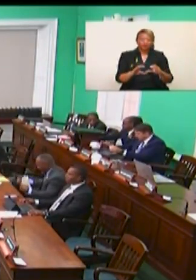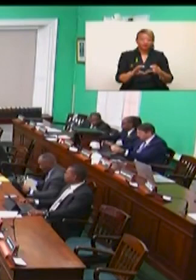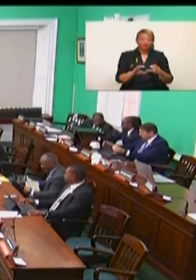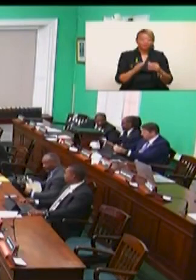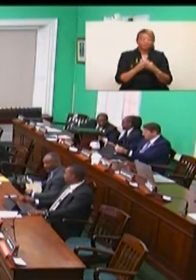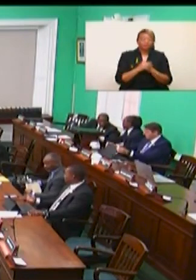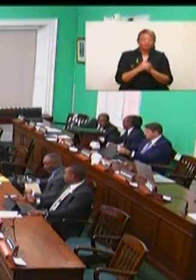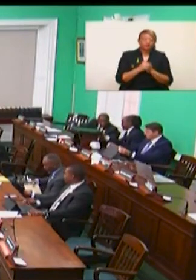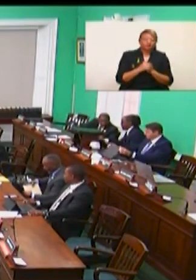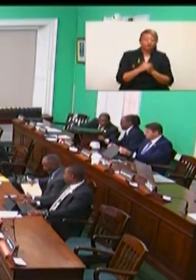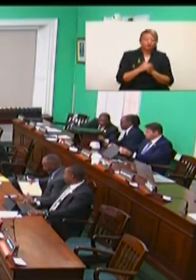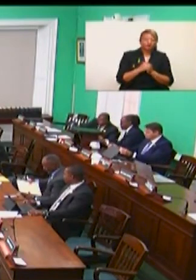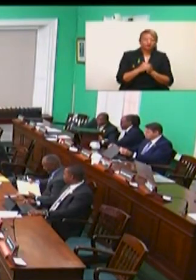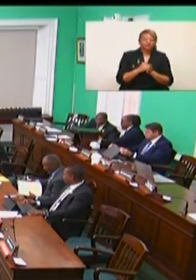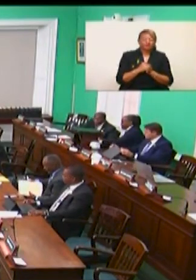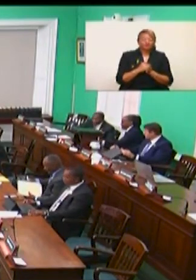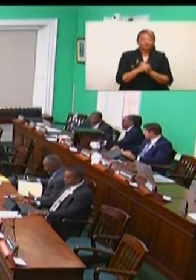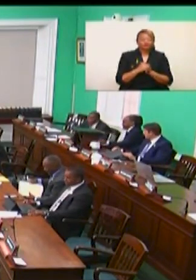like to